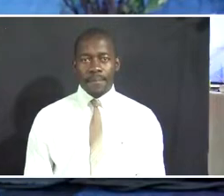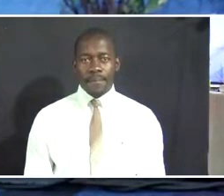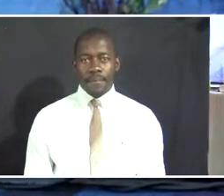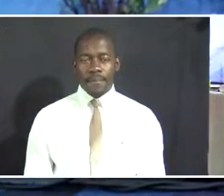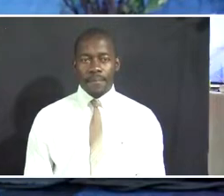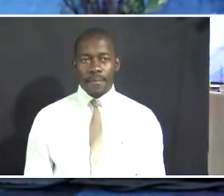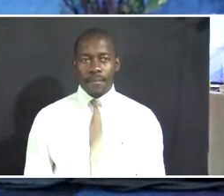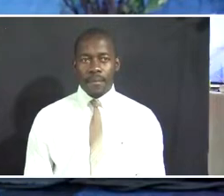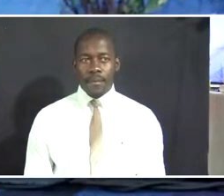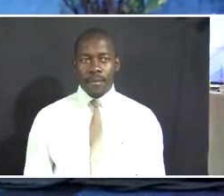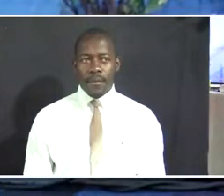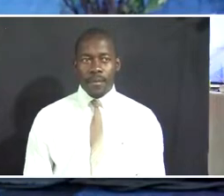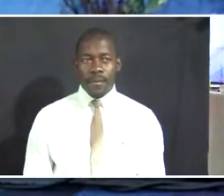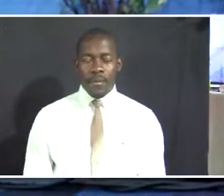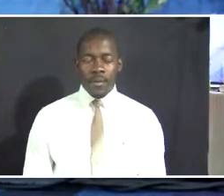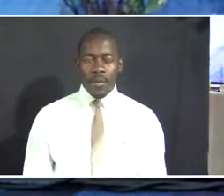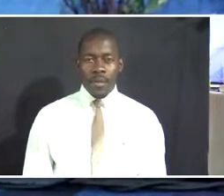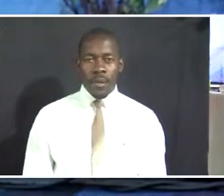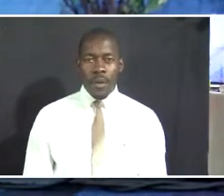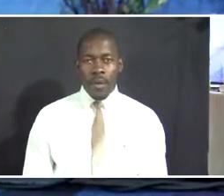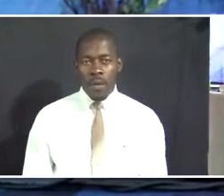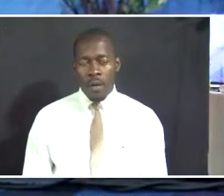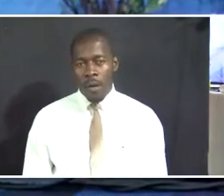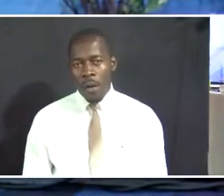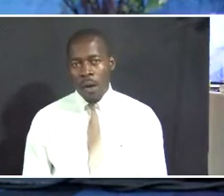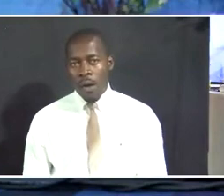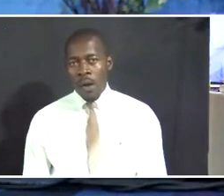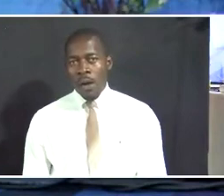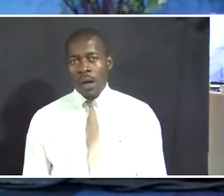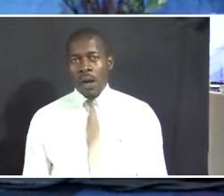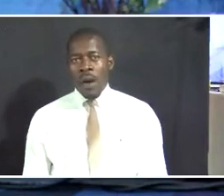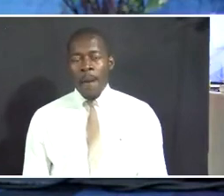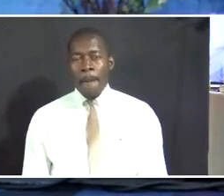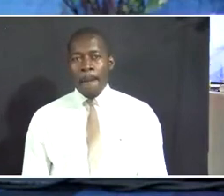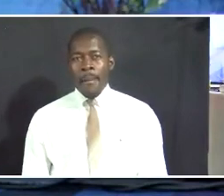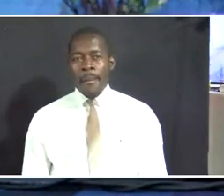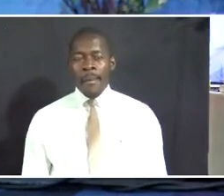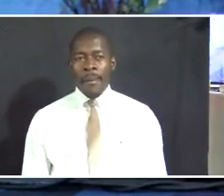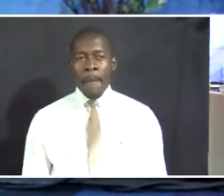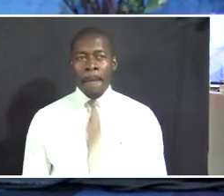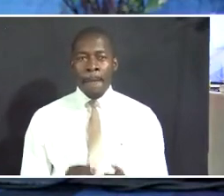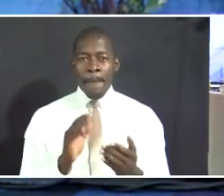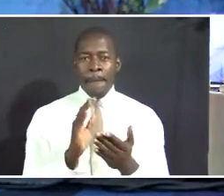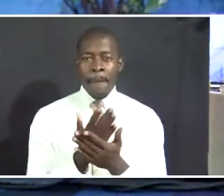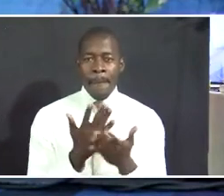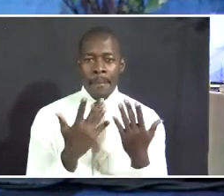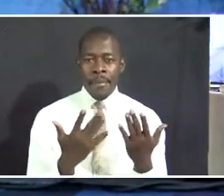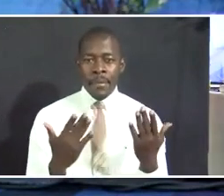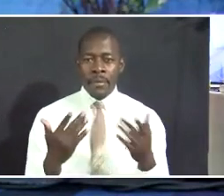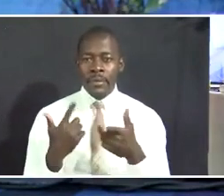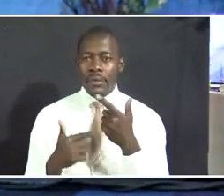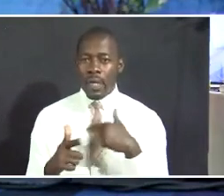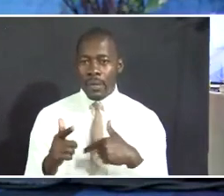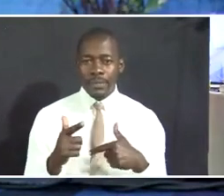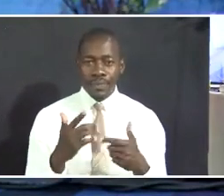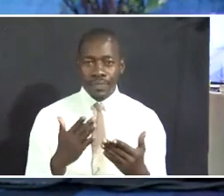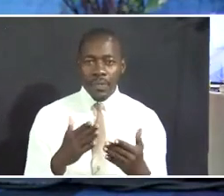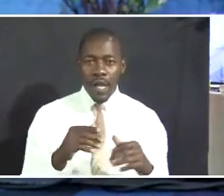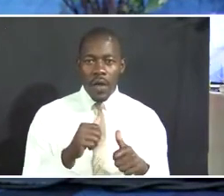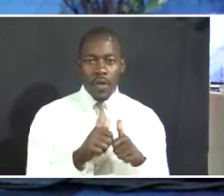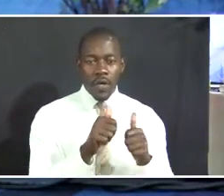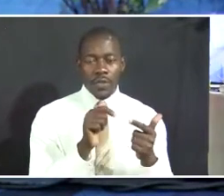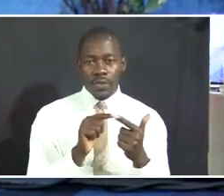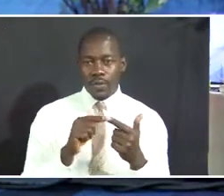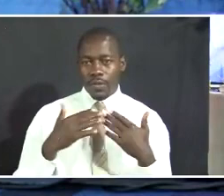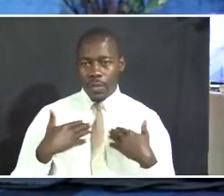various countries or various curriculum, and some of it come in the form of human rights. Now, the human rights is taught that